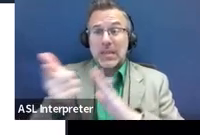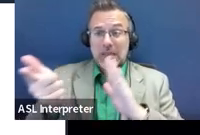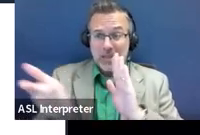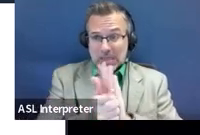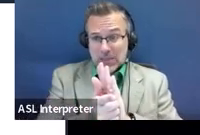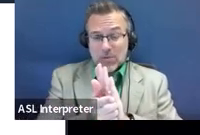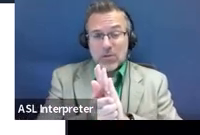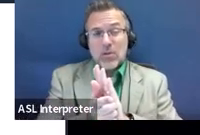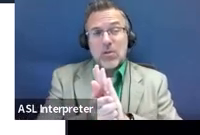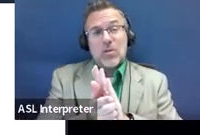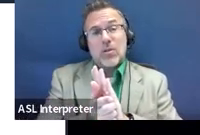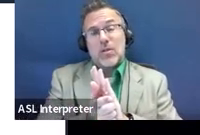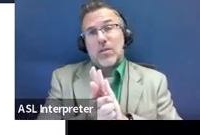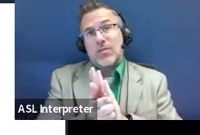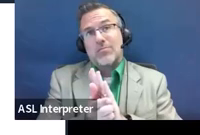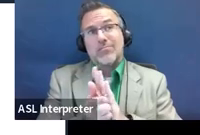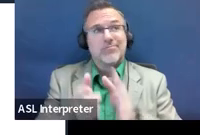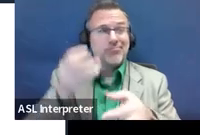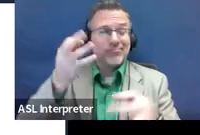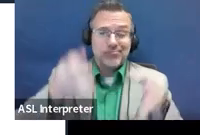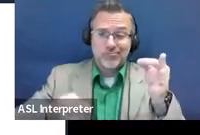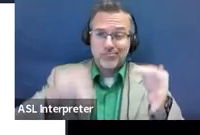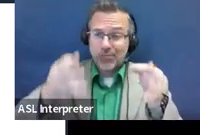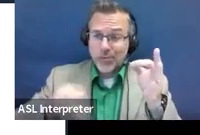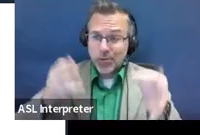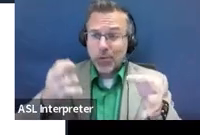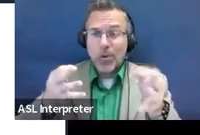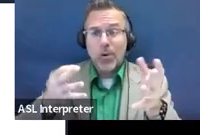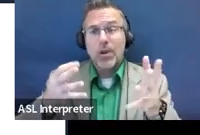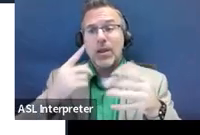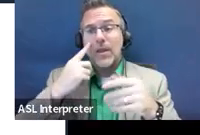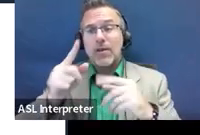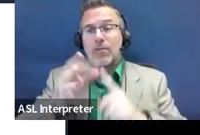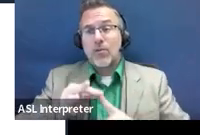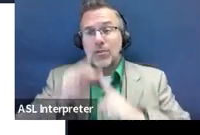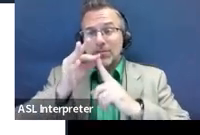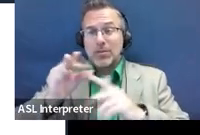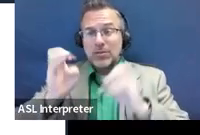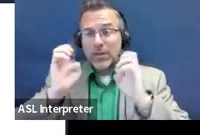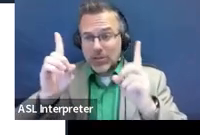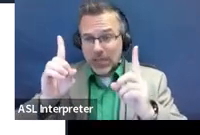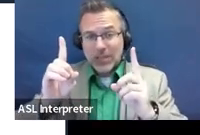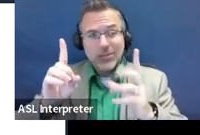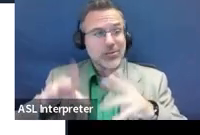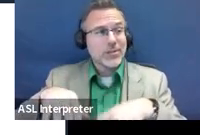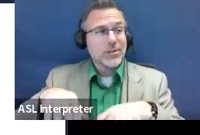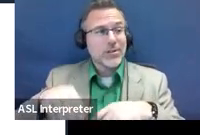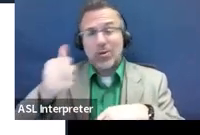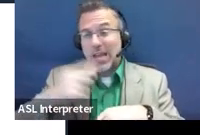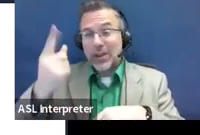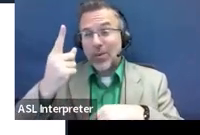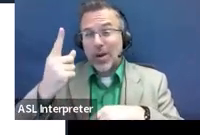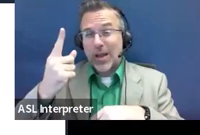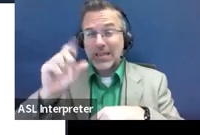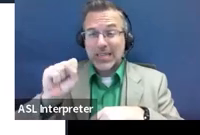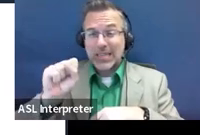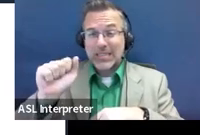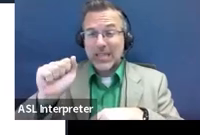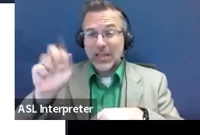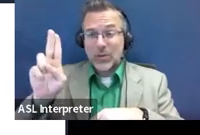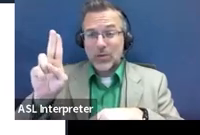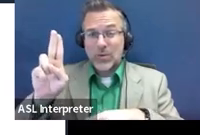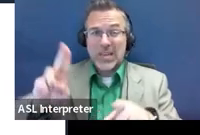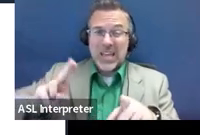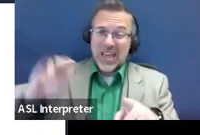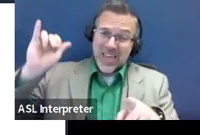up with a student or special education student or anyone in your SAU, this is really the written